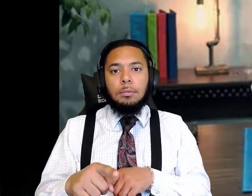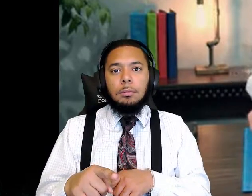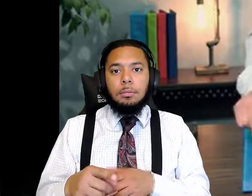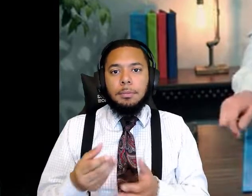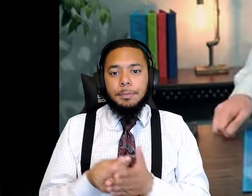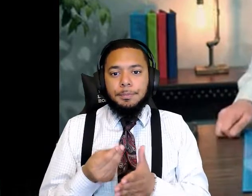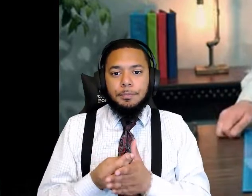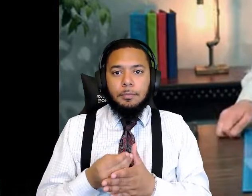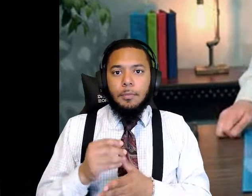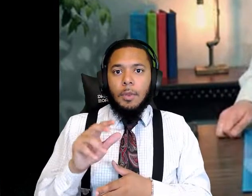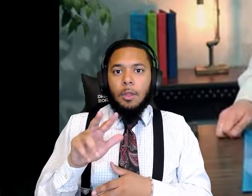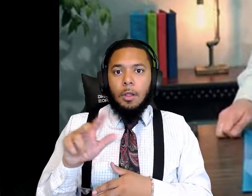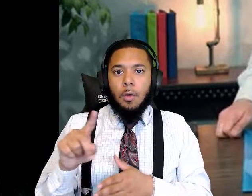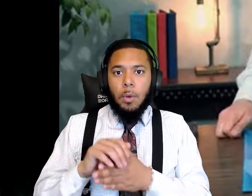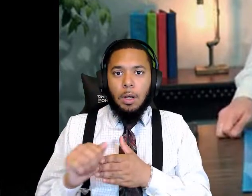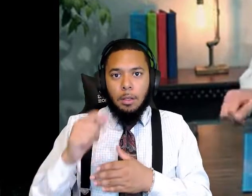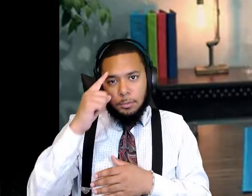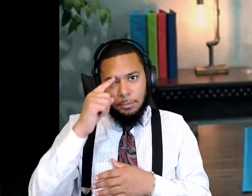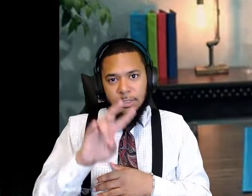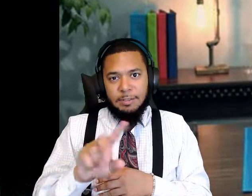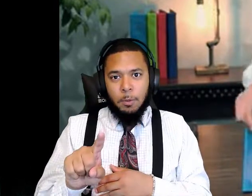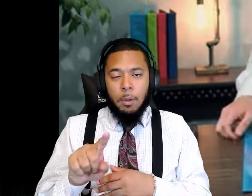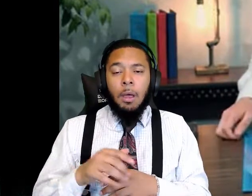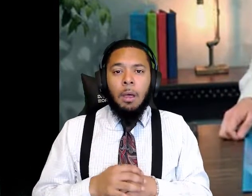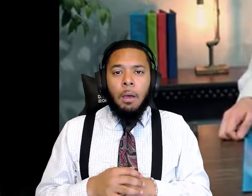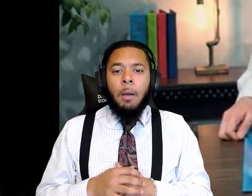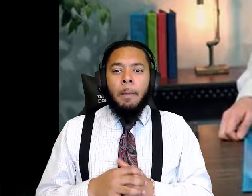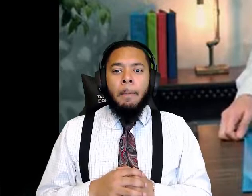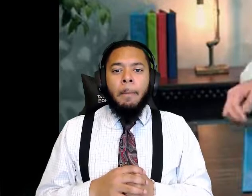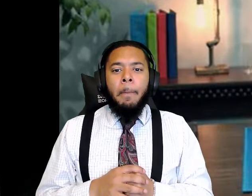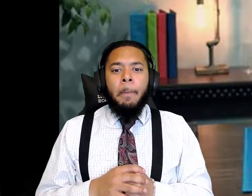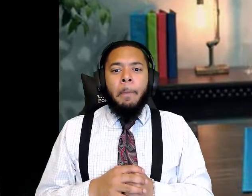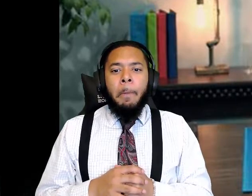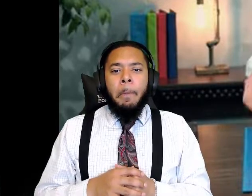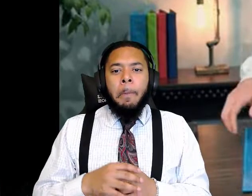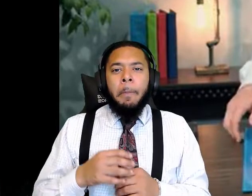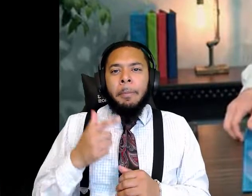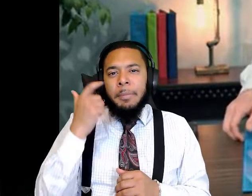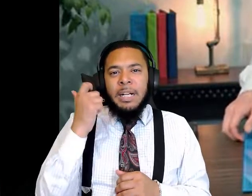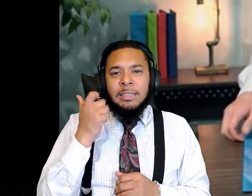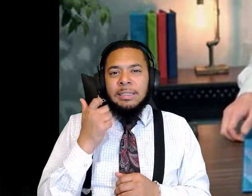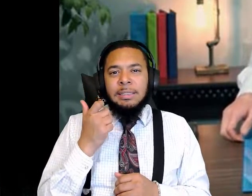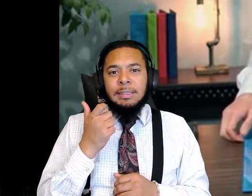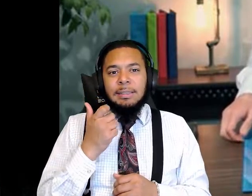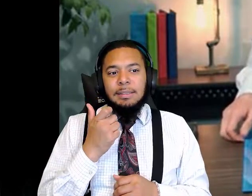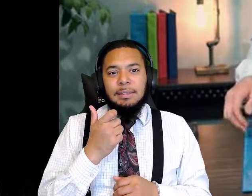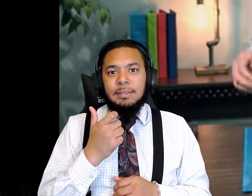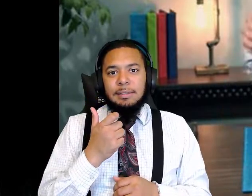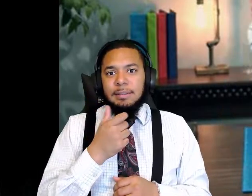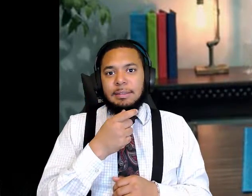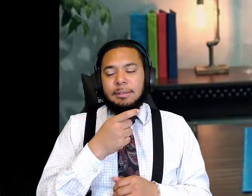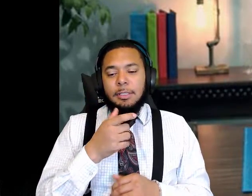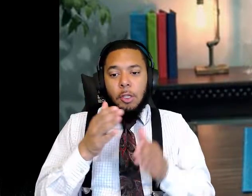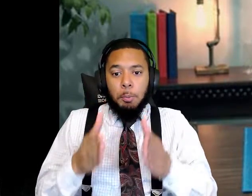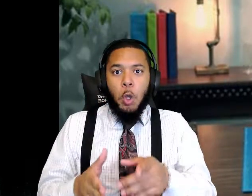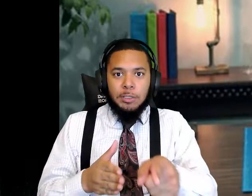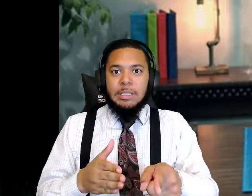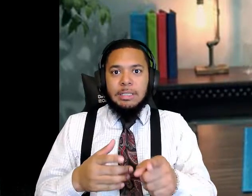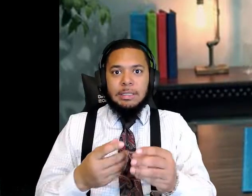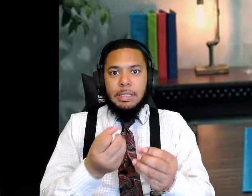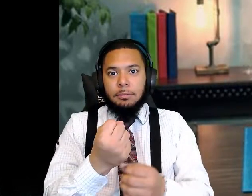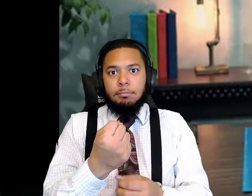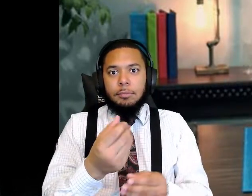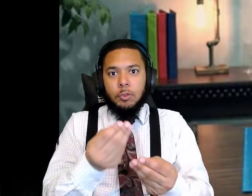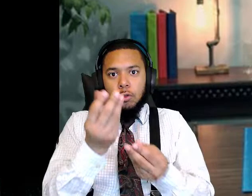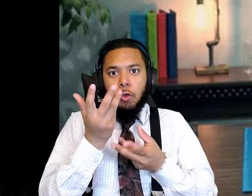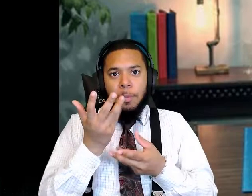money, $31.71 via the app, because all they needed to give me was their email address. And then their